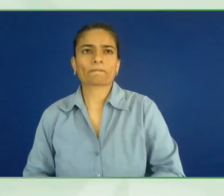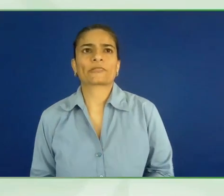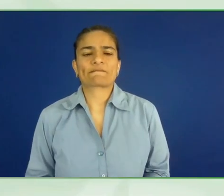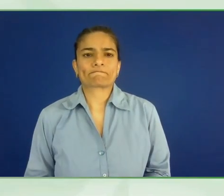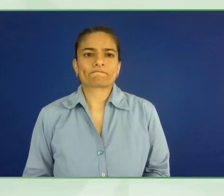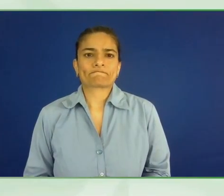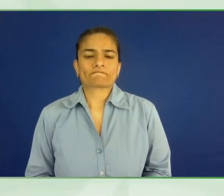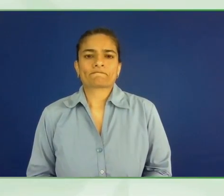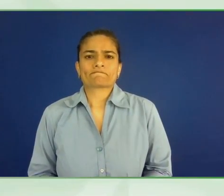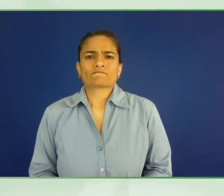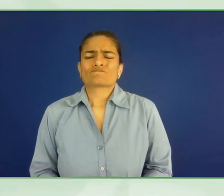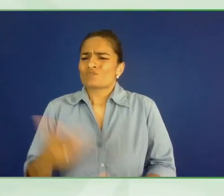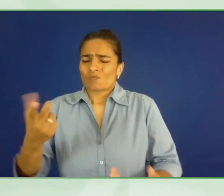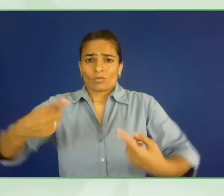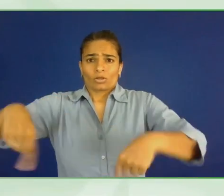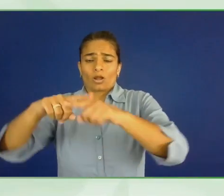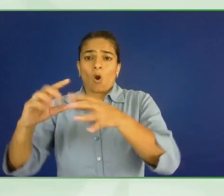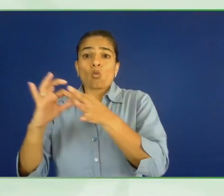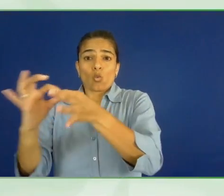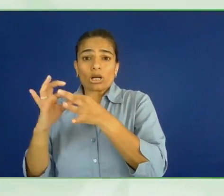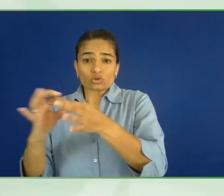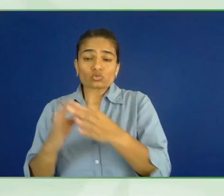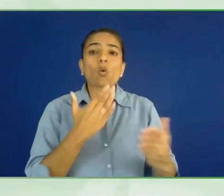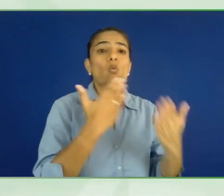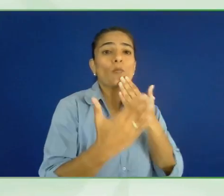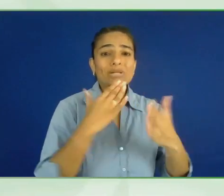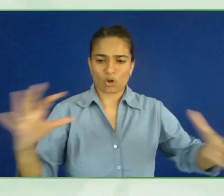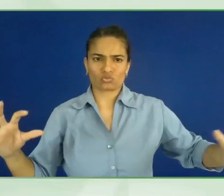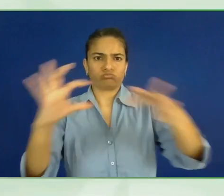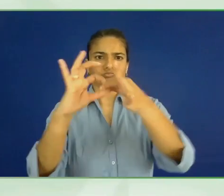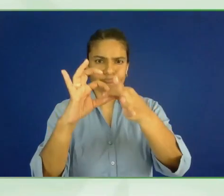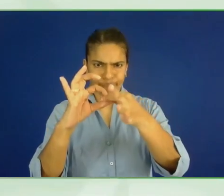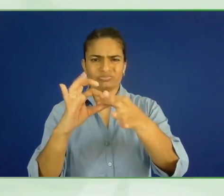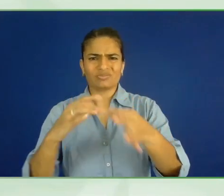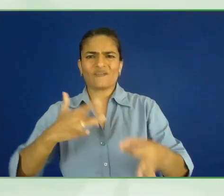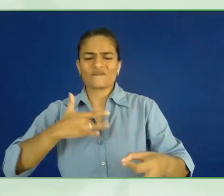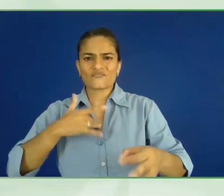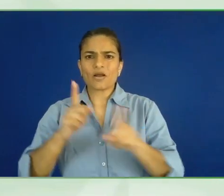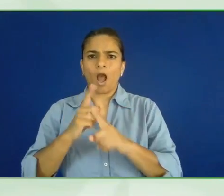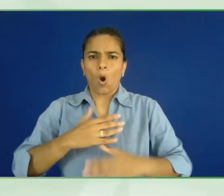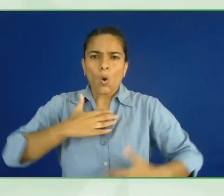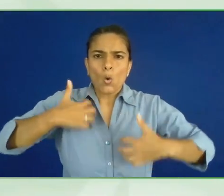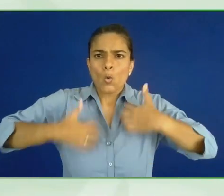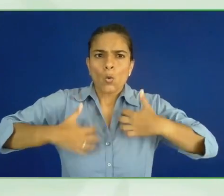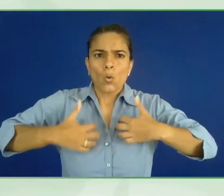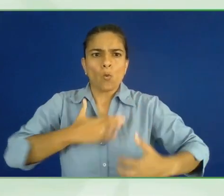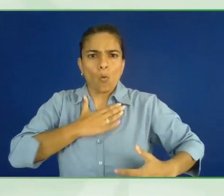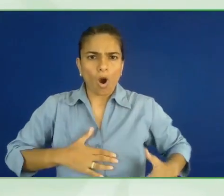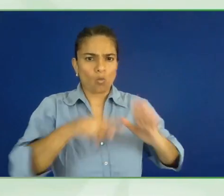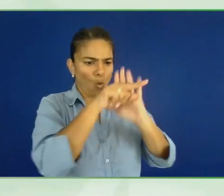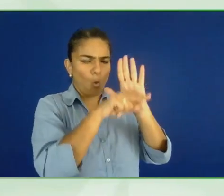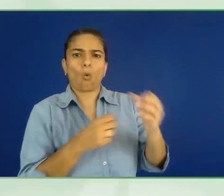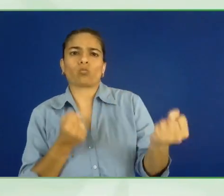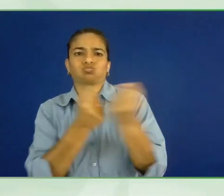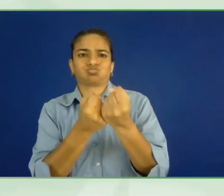as one of the factors that could be required. Thank you. Thank you so much. Our next speaker is